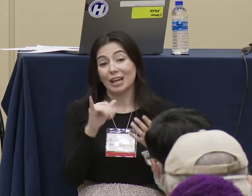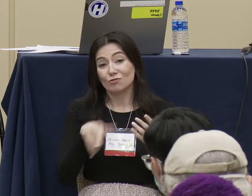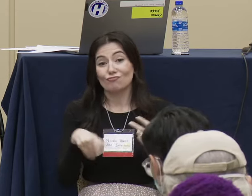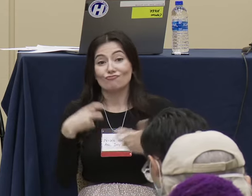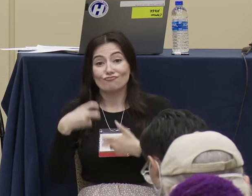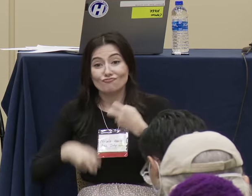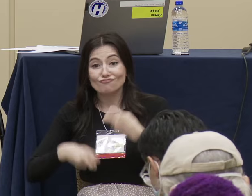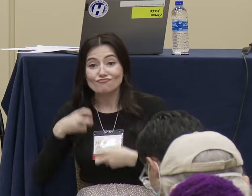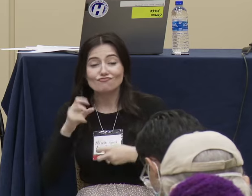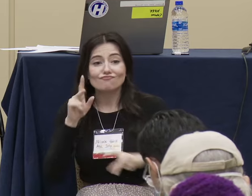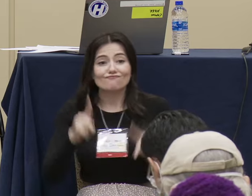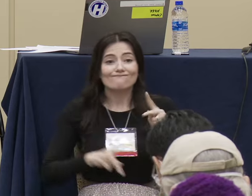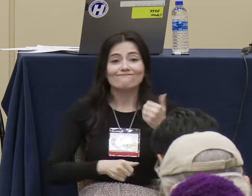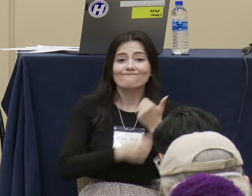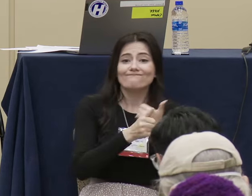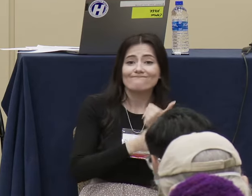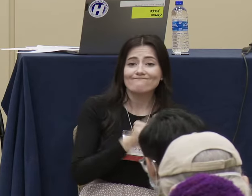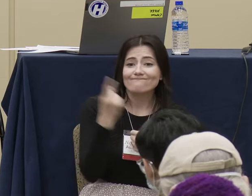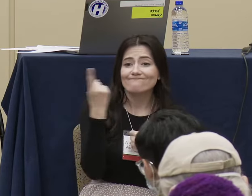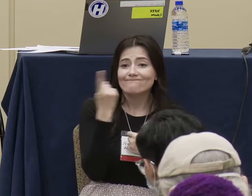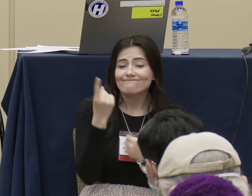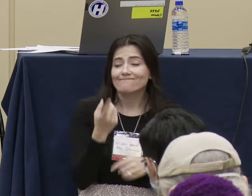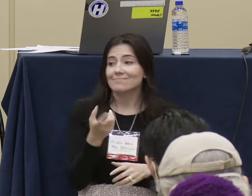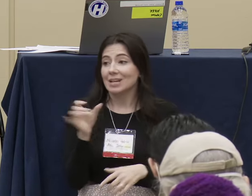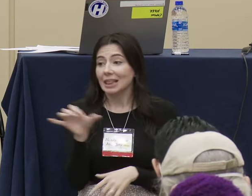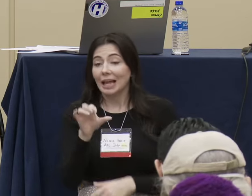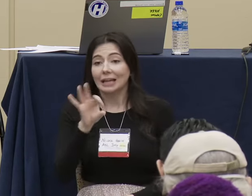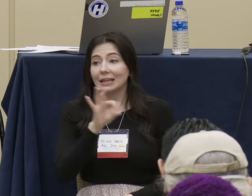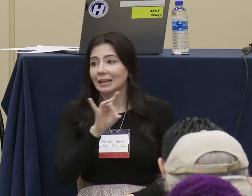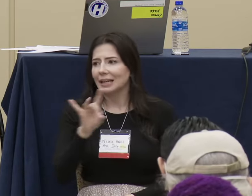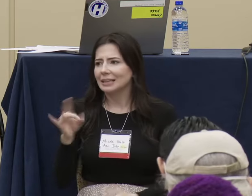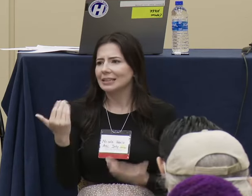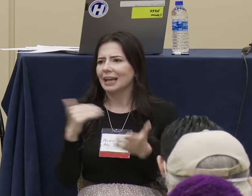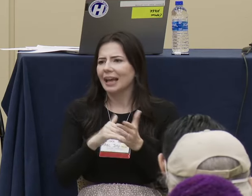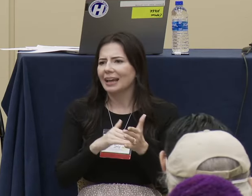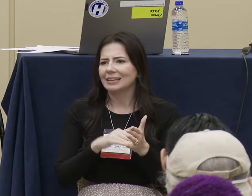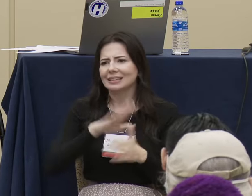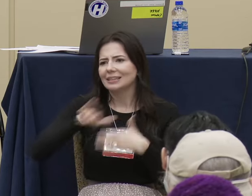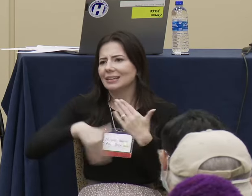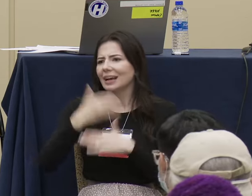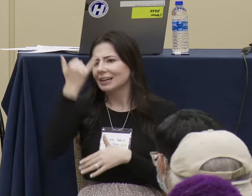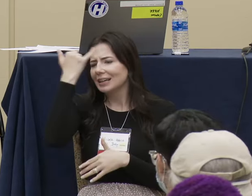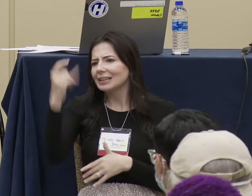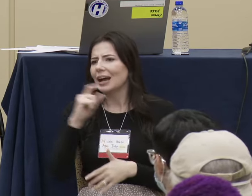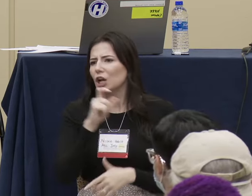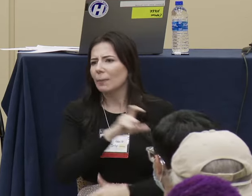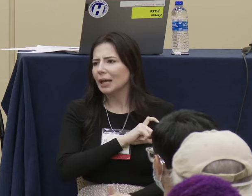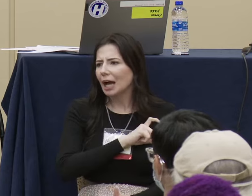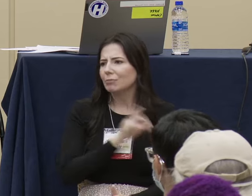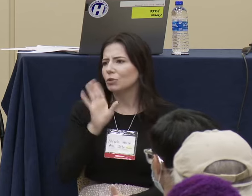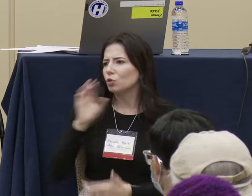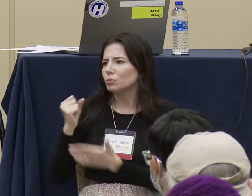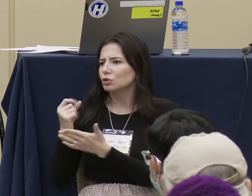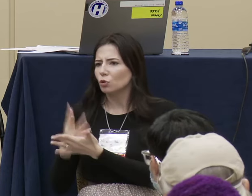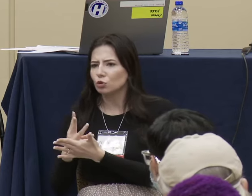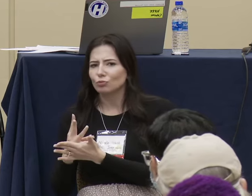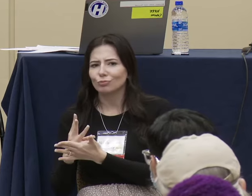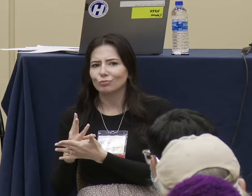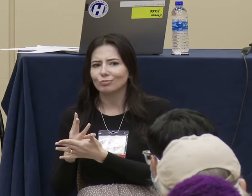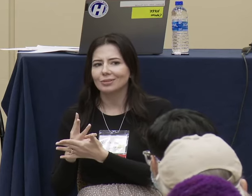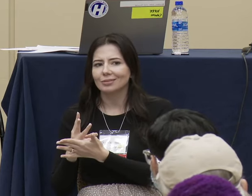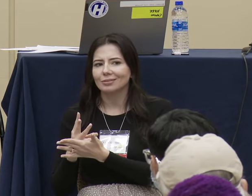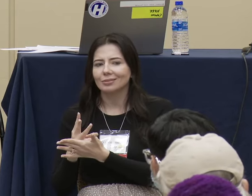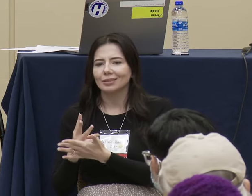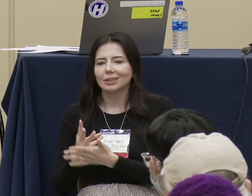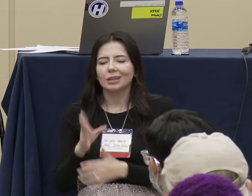are going to be harmed by something like 988 is, again, this whole idea of, okay, it's not going to be cops, it will be a social worker.